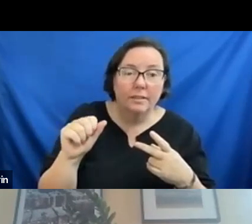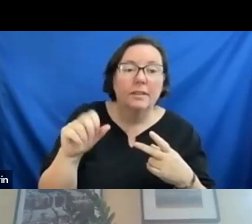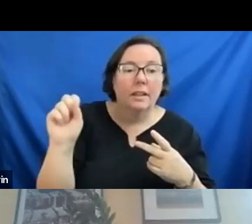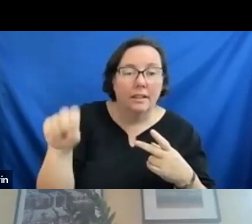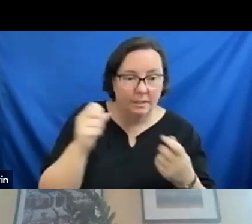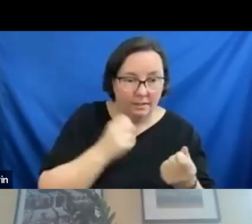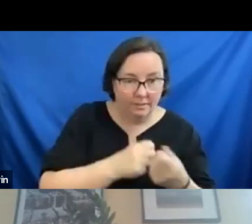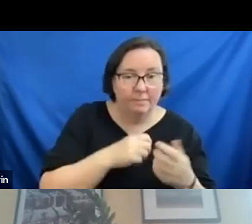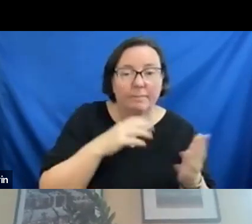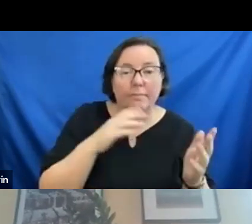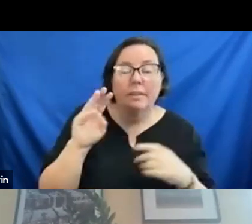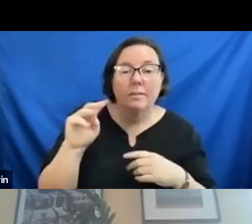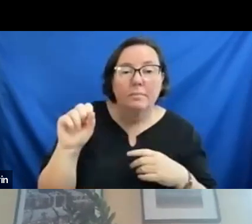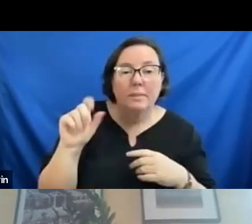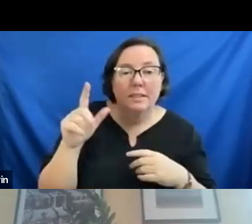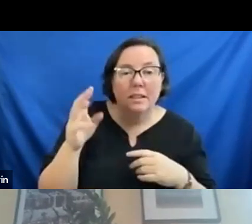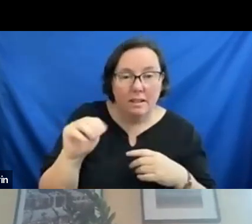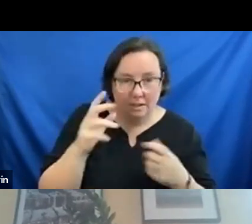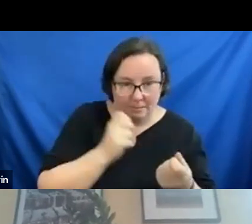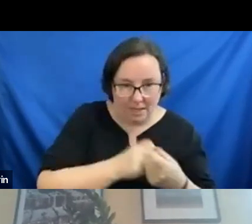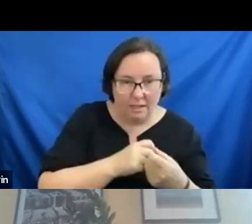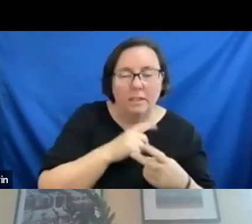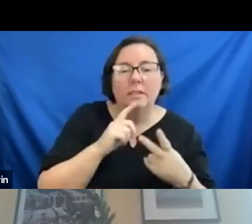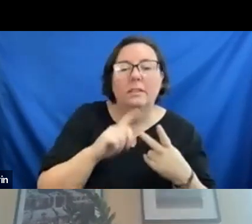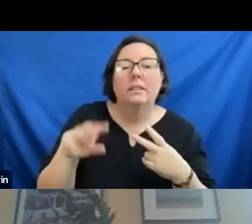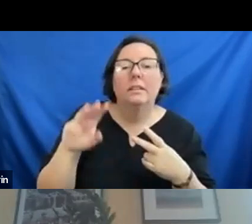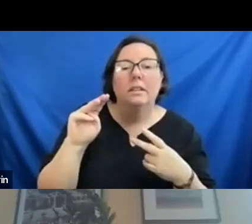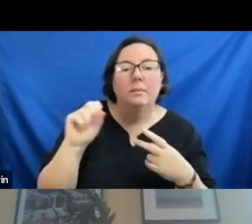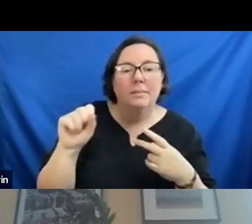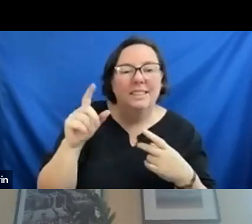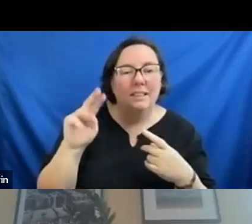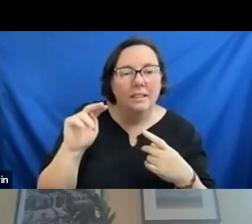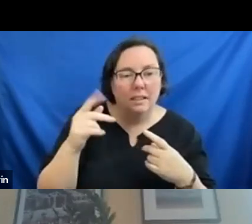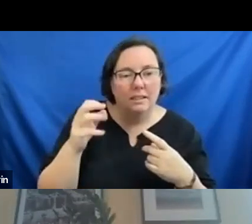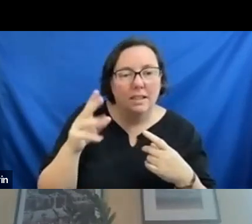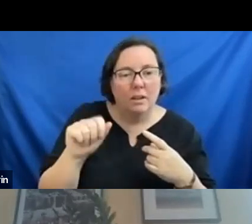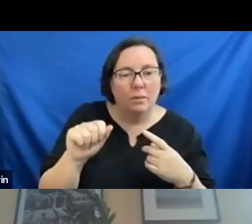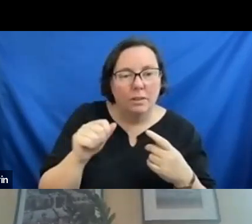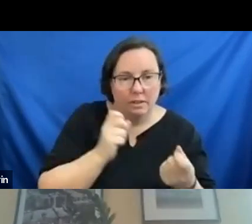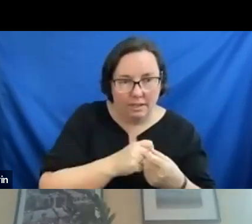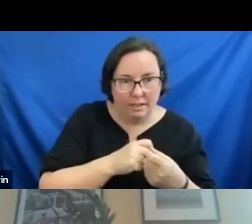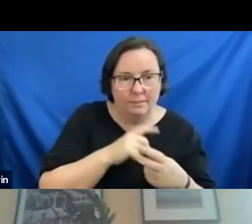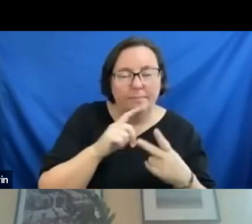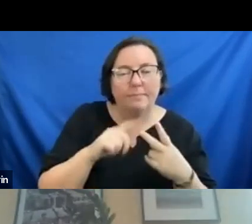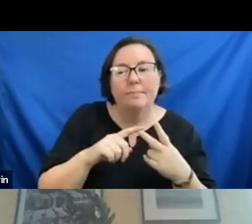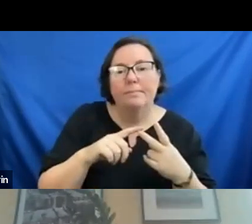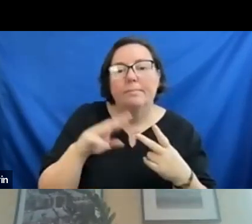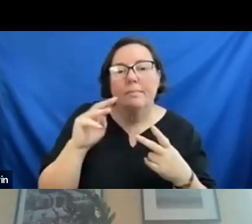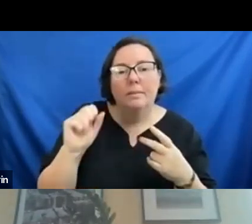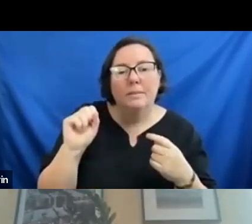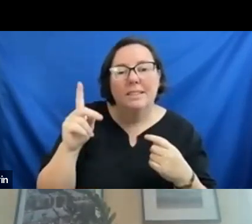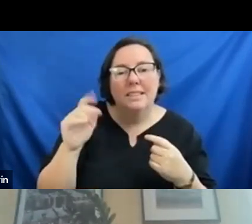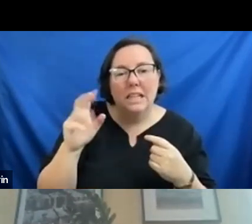Aye. Ms. Lam, Aye. Ms. Nagasawa, Aye. Ms.